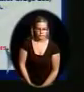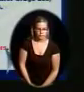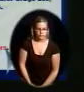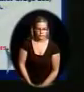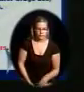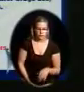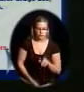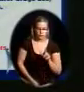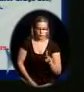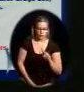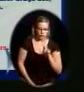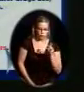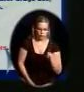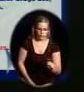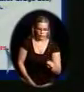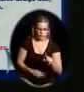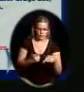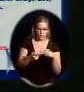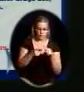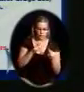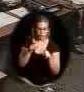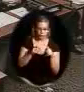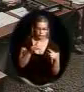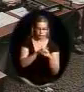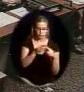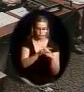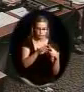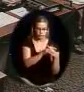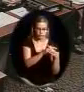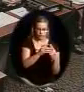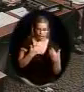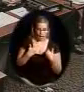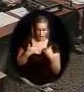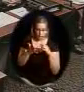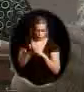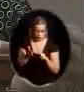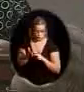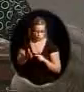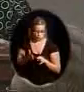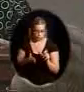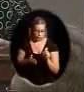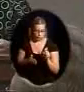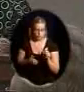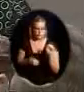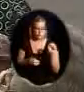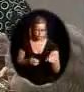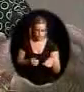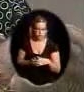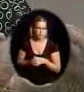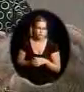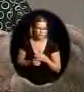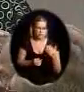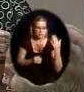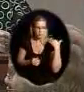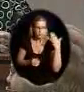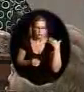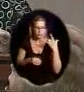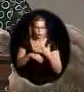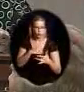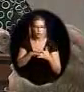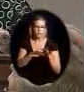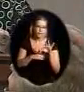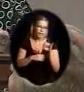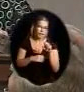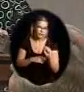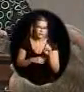So one question about this survey that comes up a lot is, does it have a research base? And yes, it does. In fact, in the early 90s,